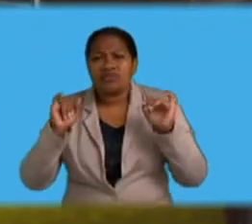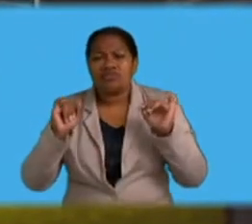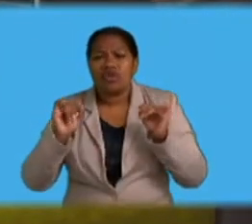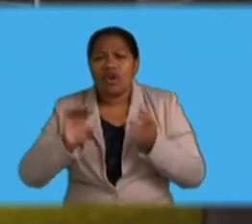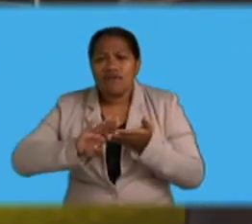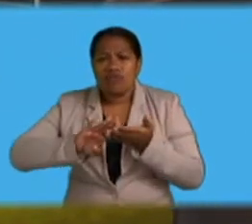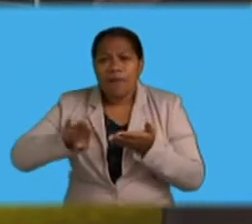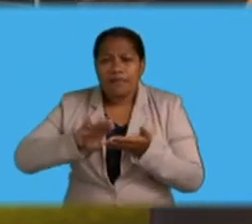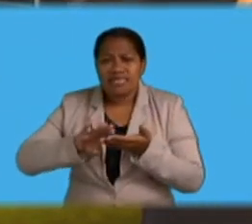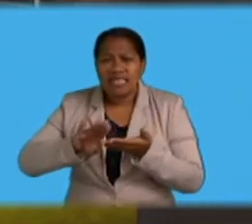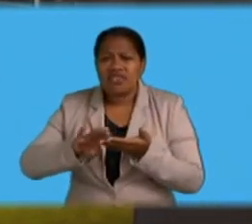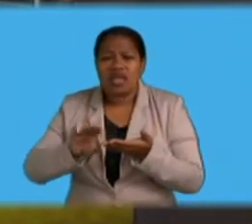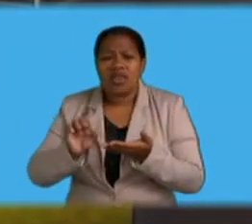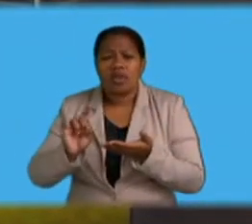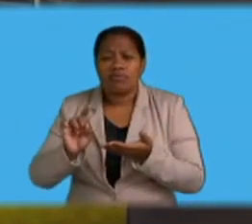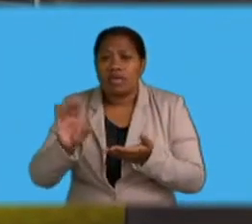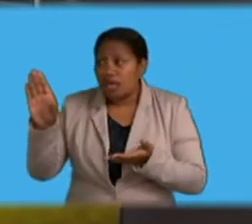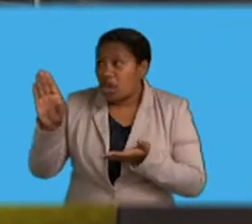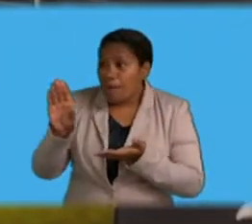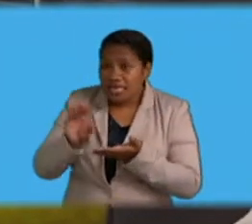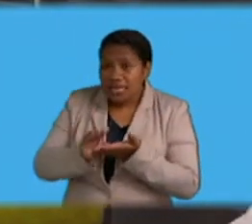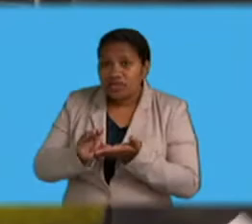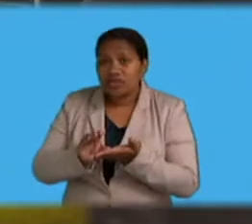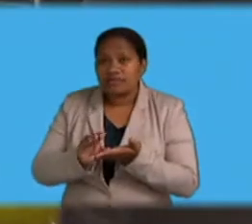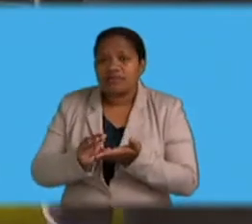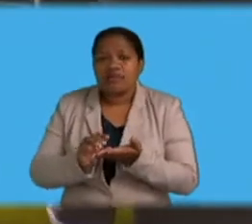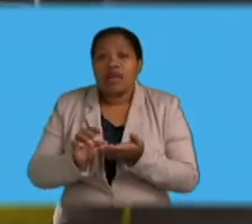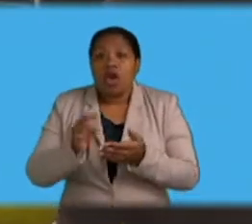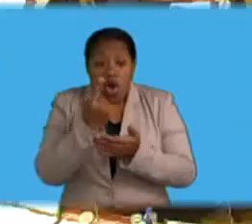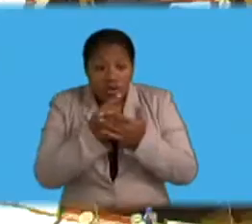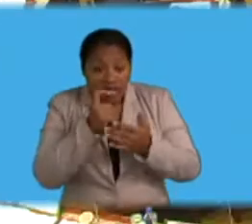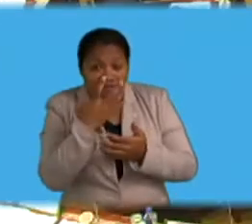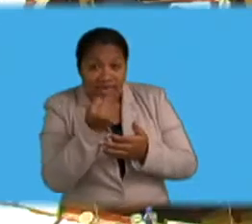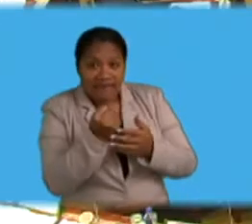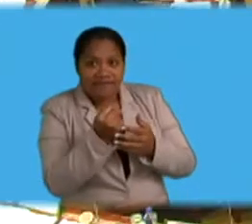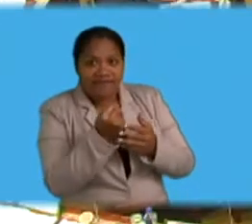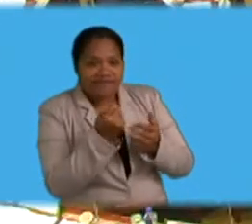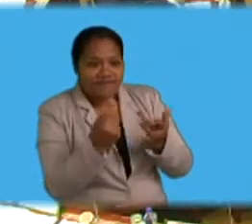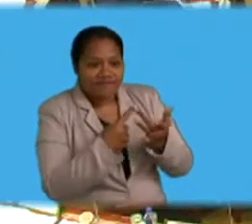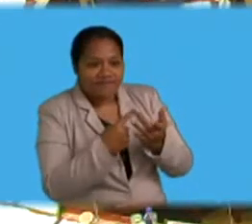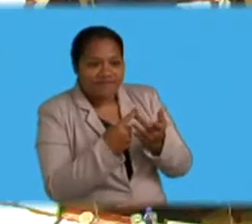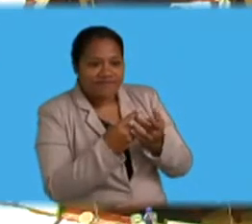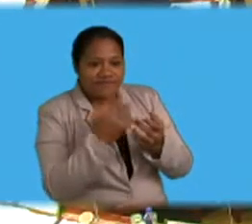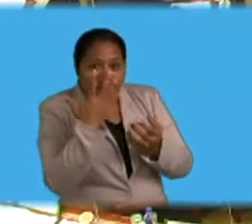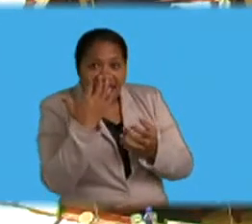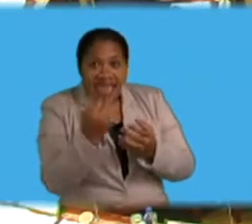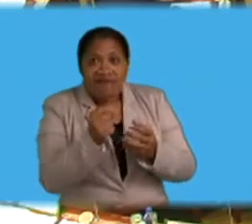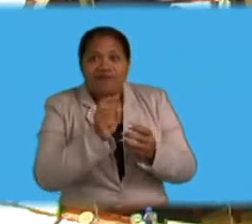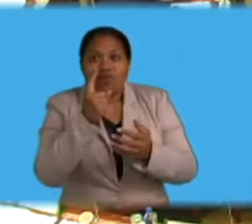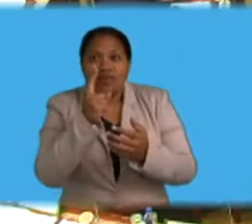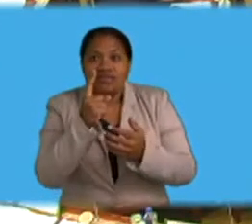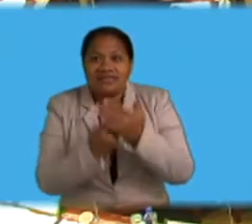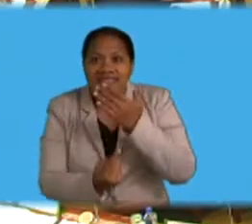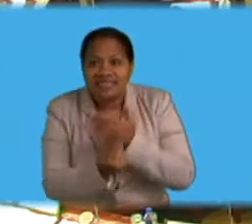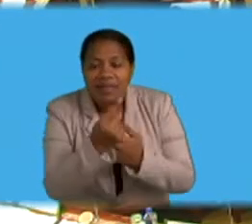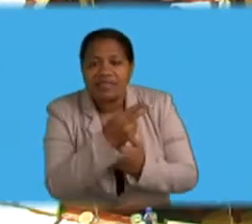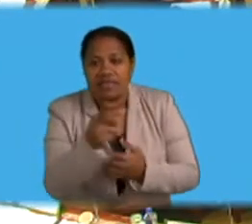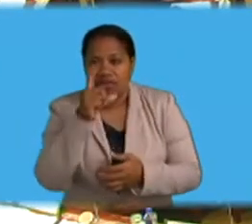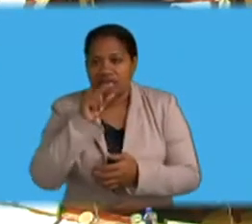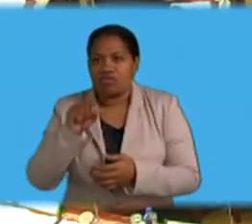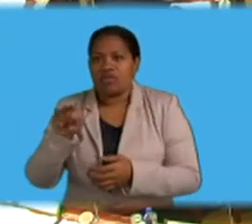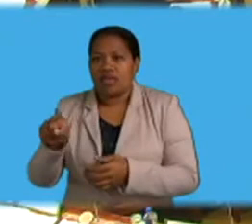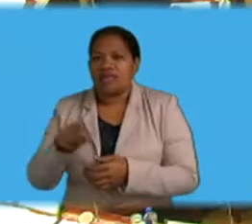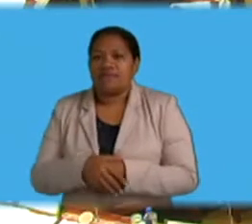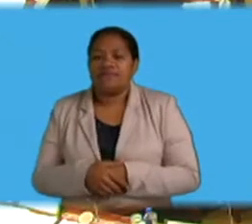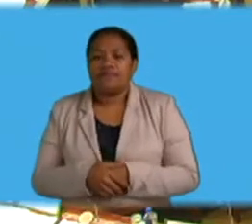arise unless there have been certain breaches. Thank you, Madam Speaker. I give the floor to Honorable Josefa Bilak-Virata. Thank